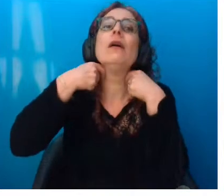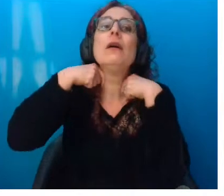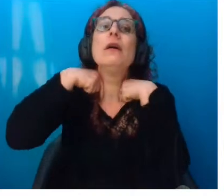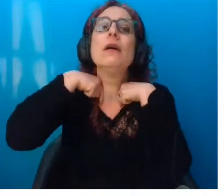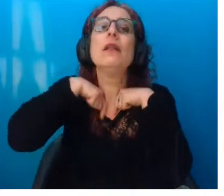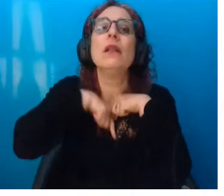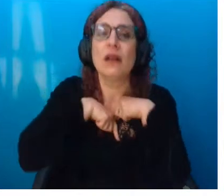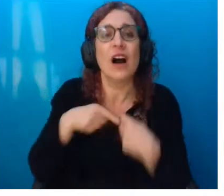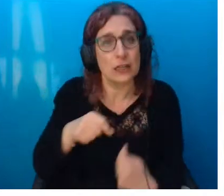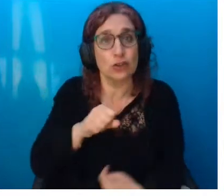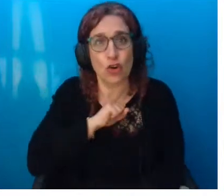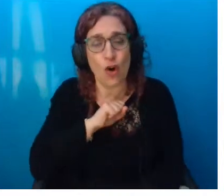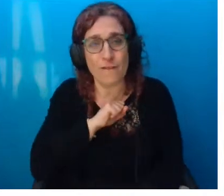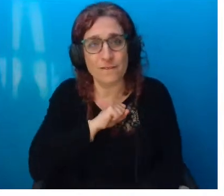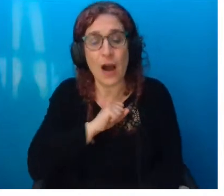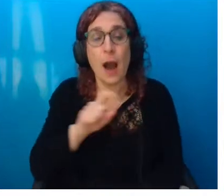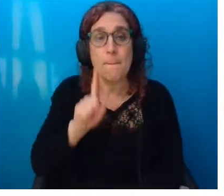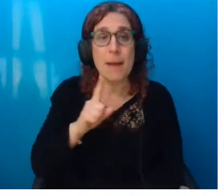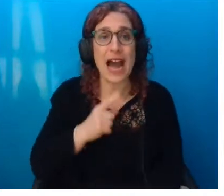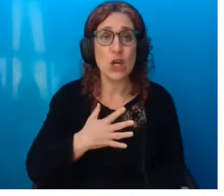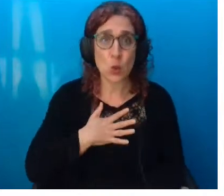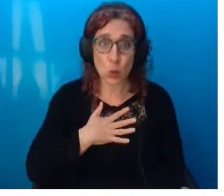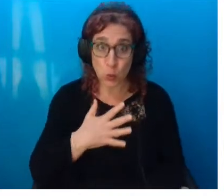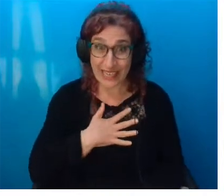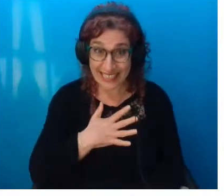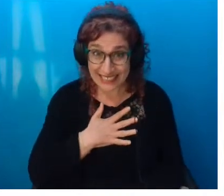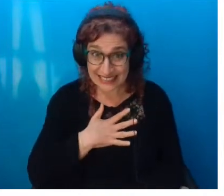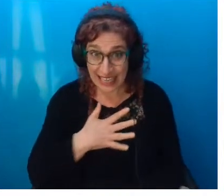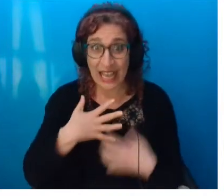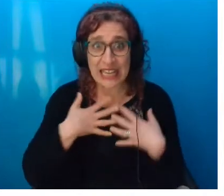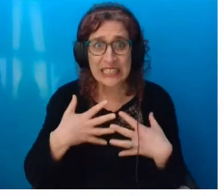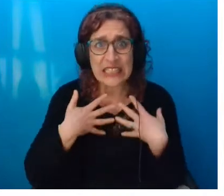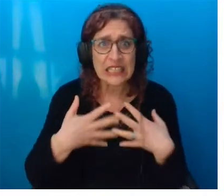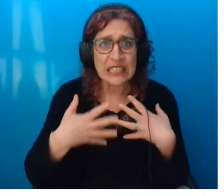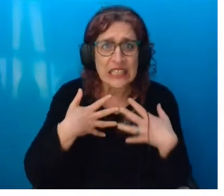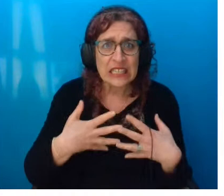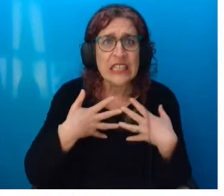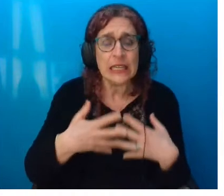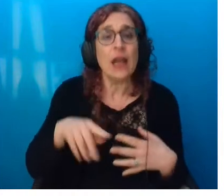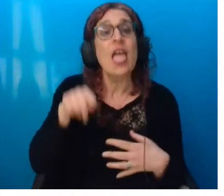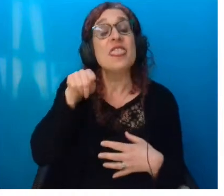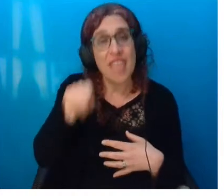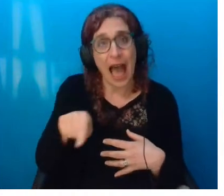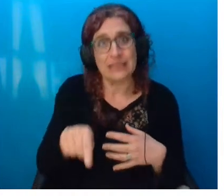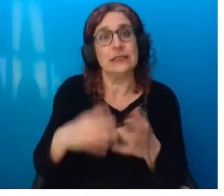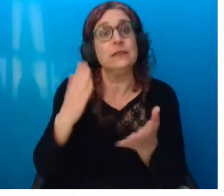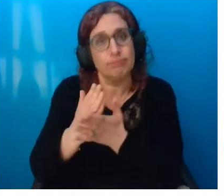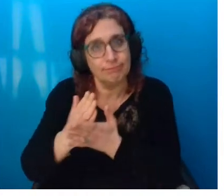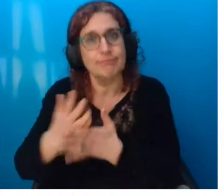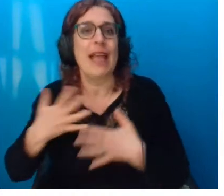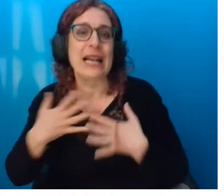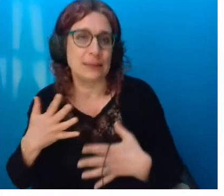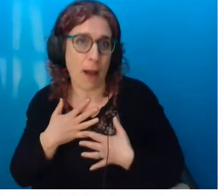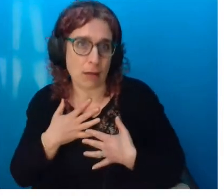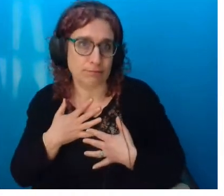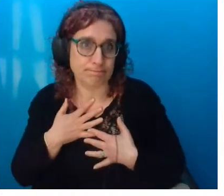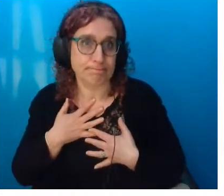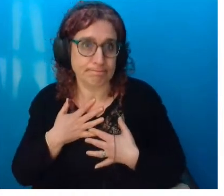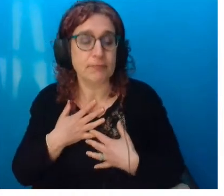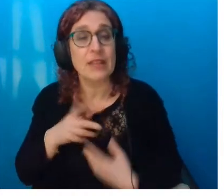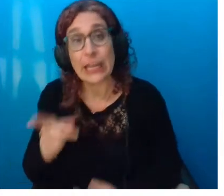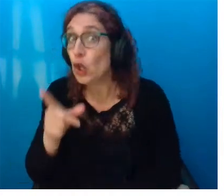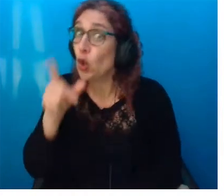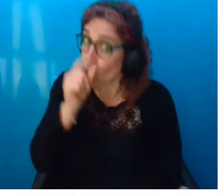is a symptom in the lower airways, and that represents asthma. It may only be very, very mild asthma, but it's